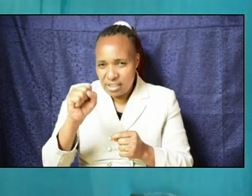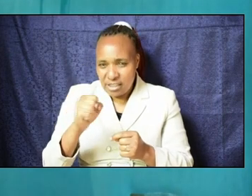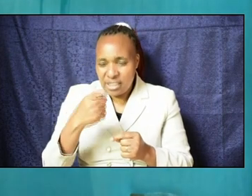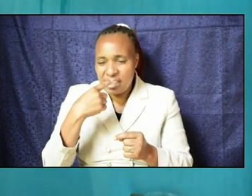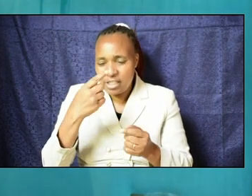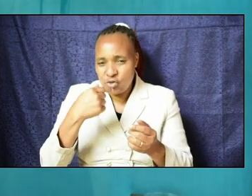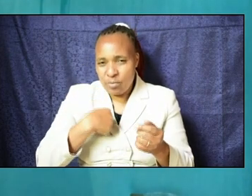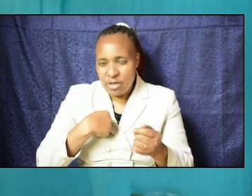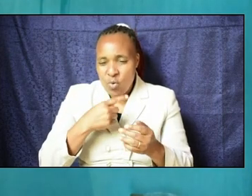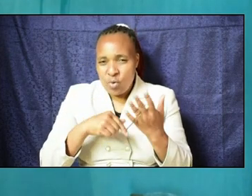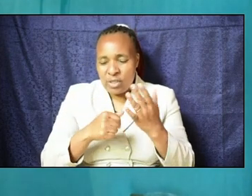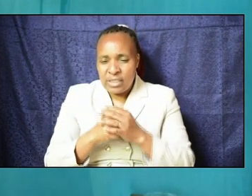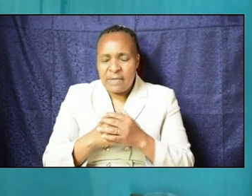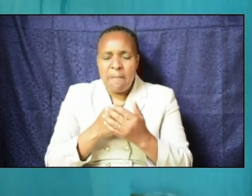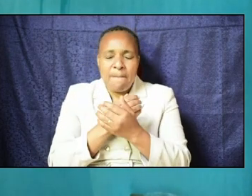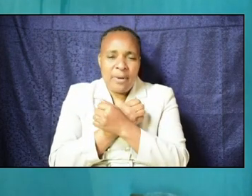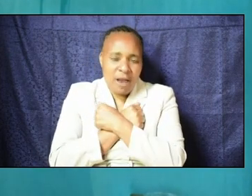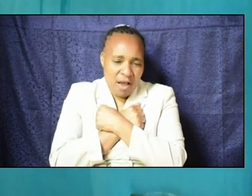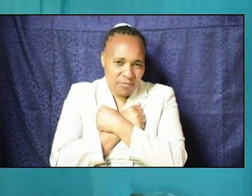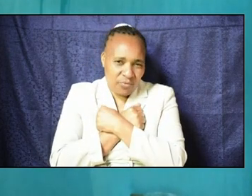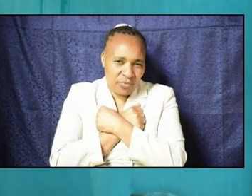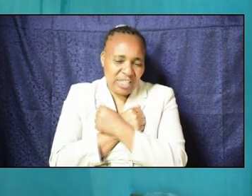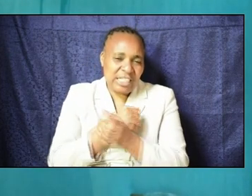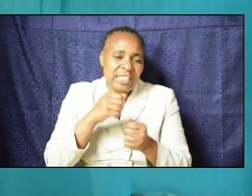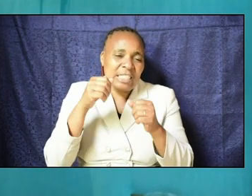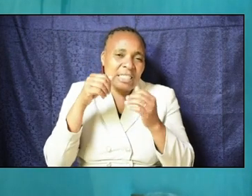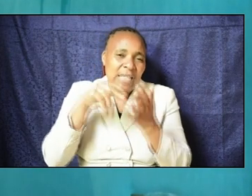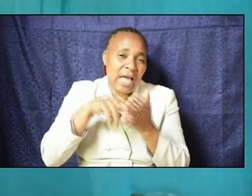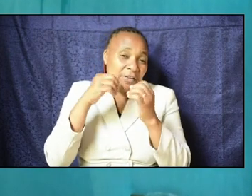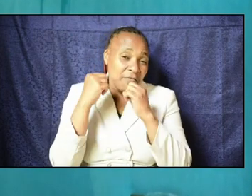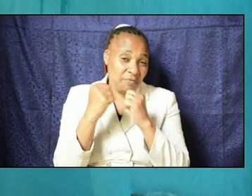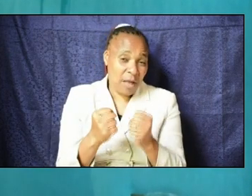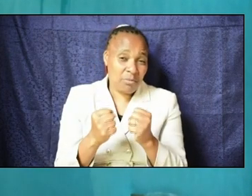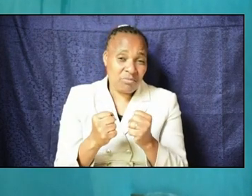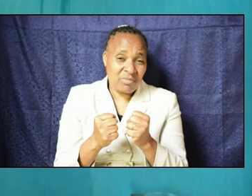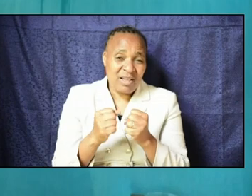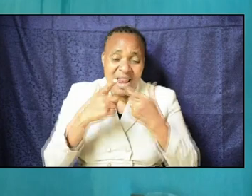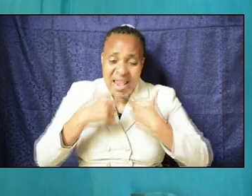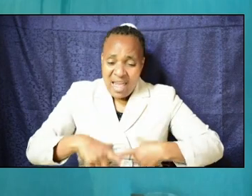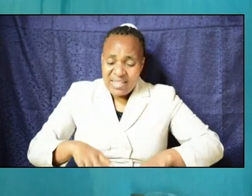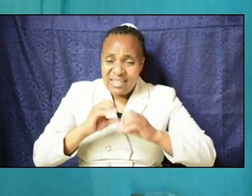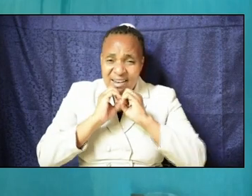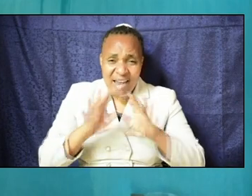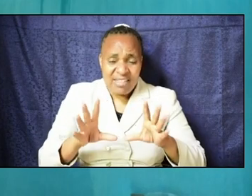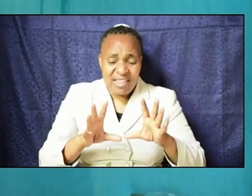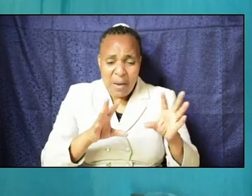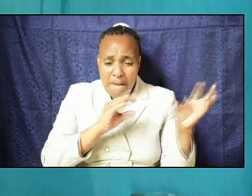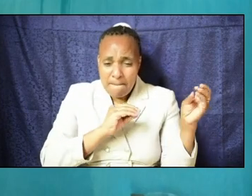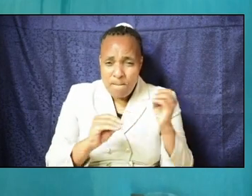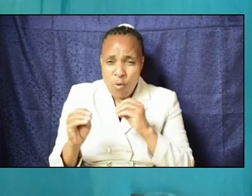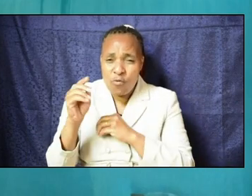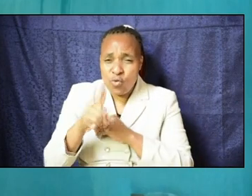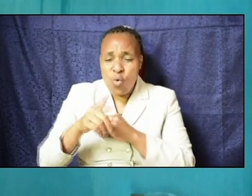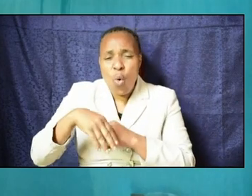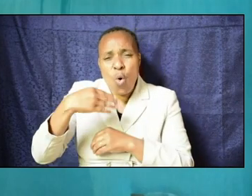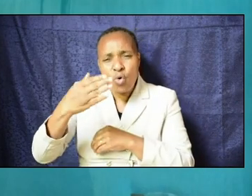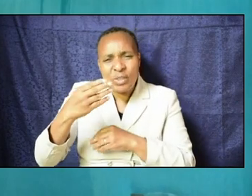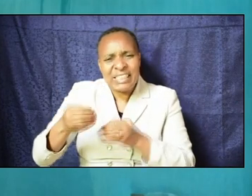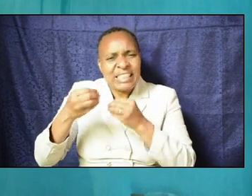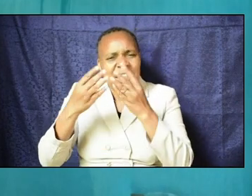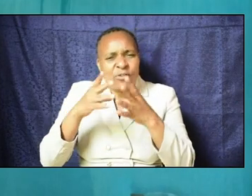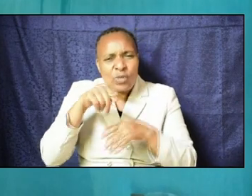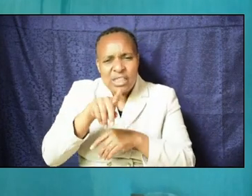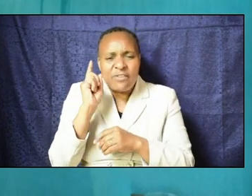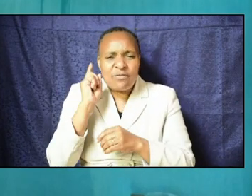says, beloved, stand firm. Let nothing move you. Always give yourself